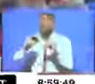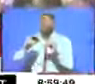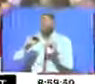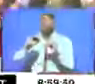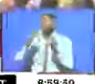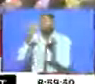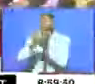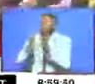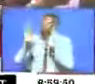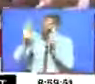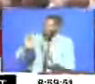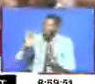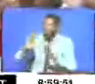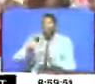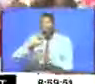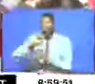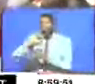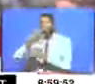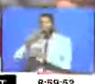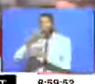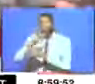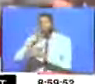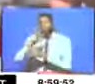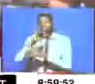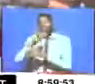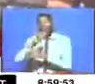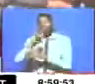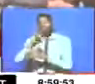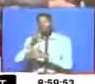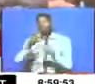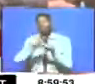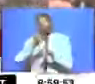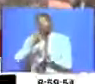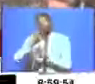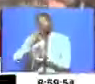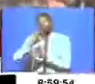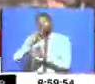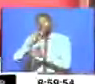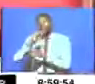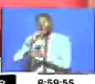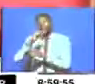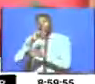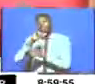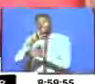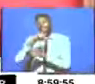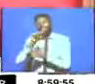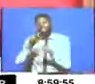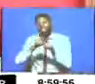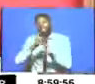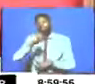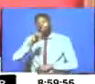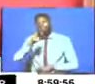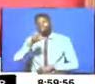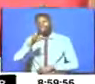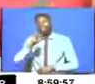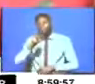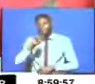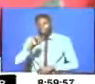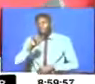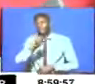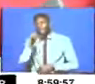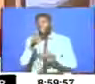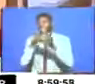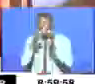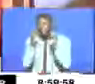Shinyalu, Kayega, and Ikolomani, among others, where he welcomed more leaders into the Orange Party, such as Navakholo Member of Parliament